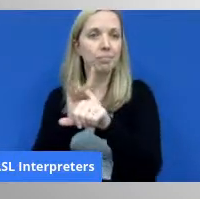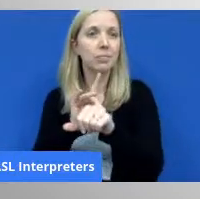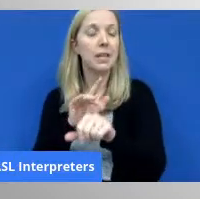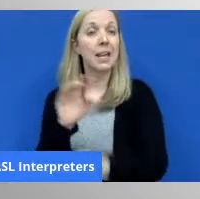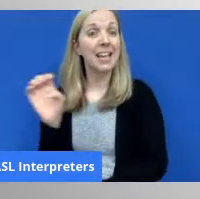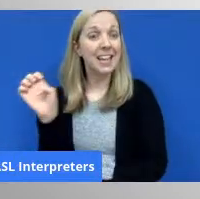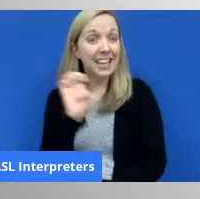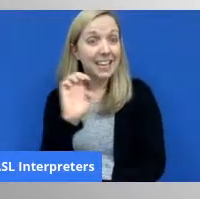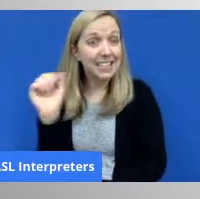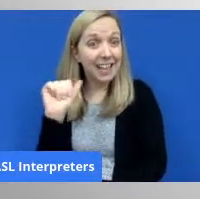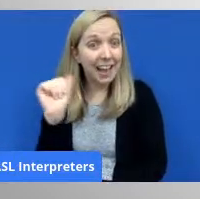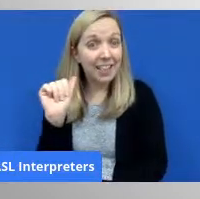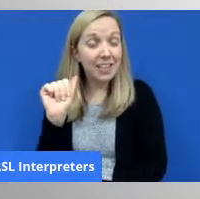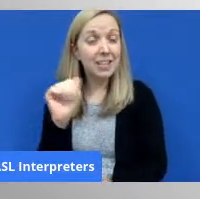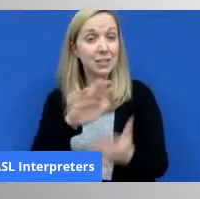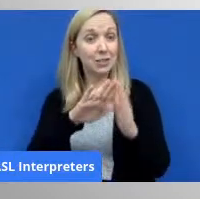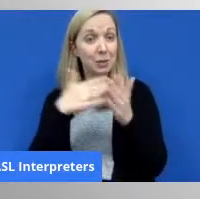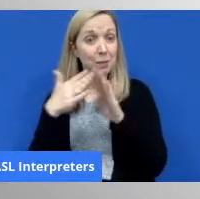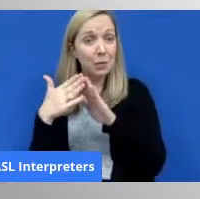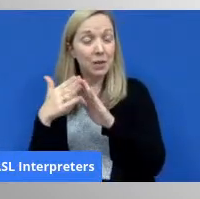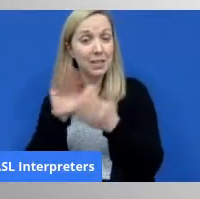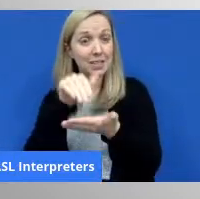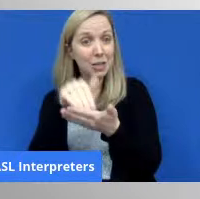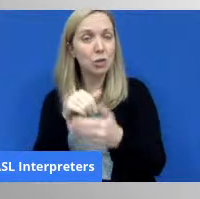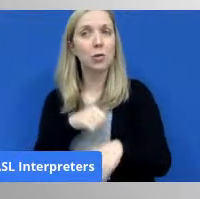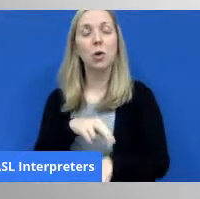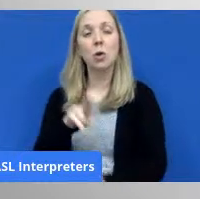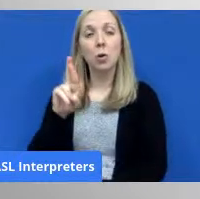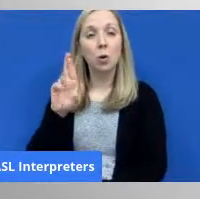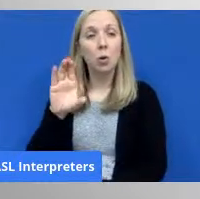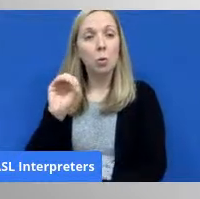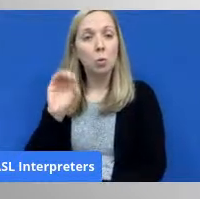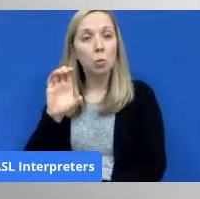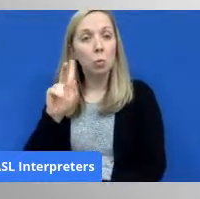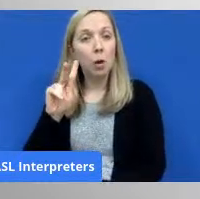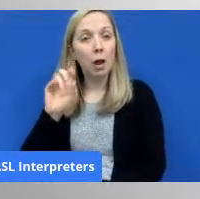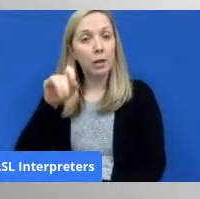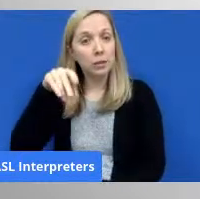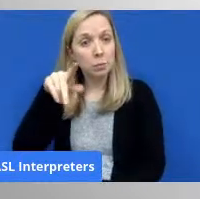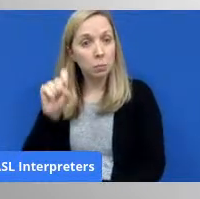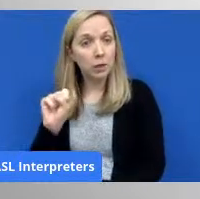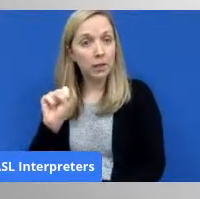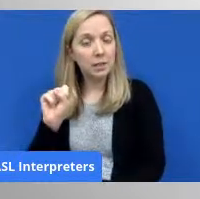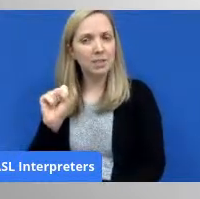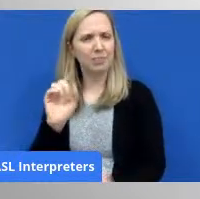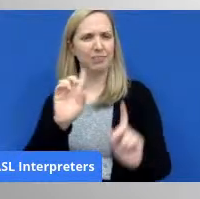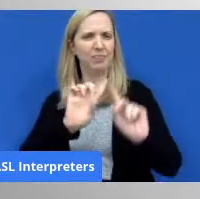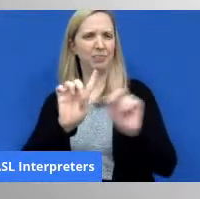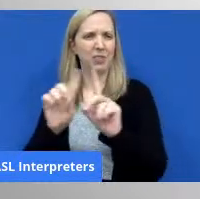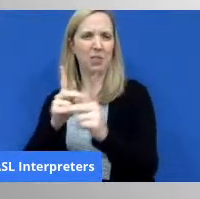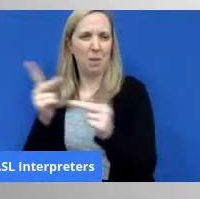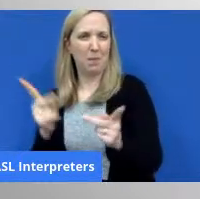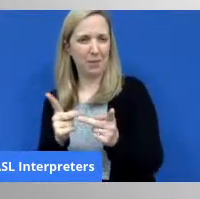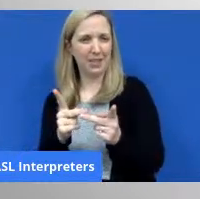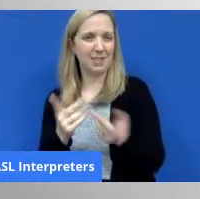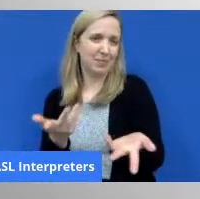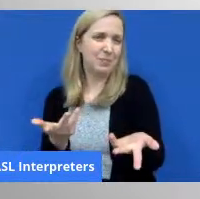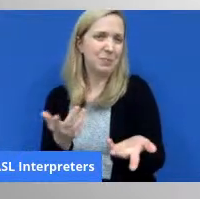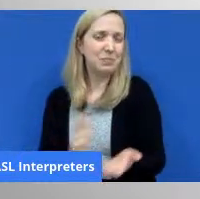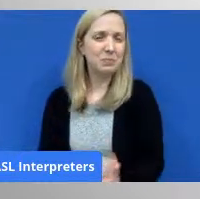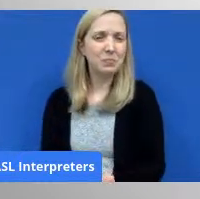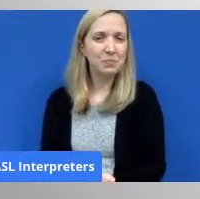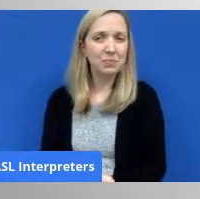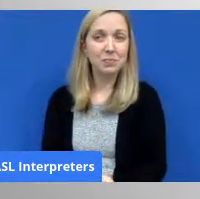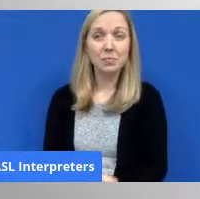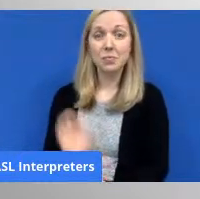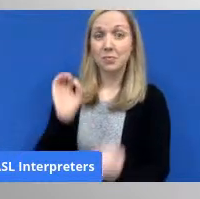and Rock Springs and other places where currently vehicles cannot fit on those fields.